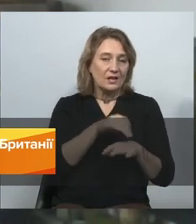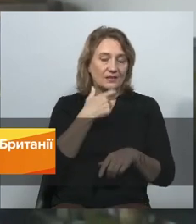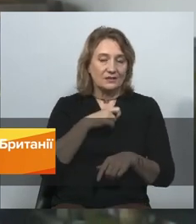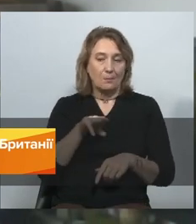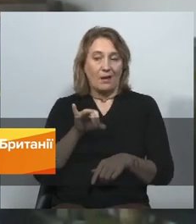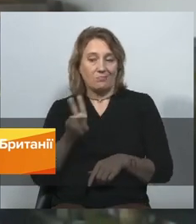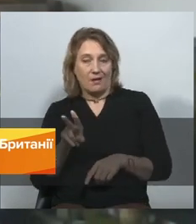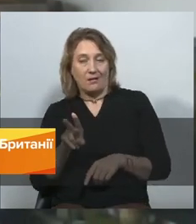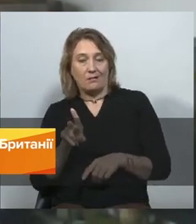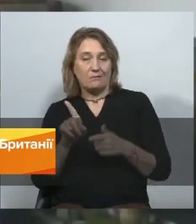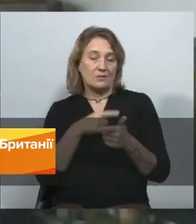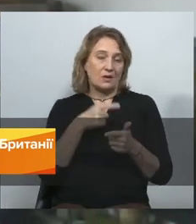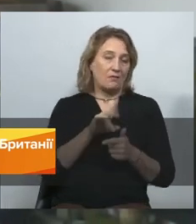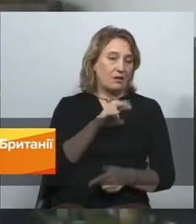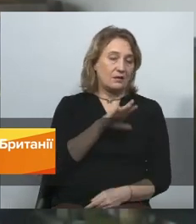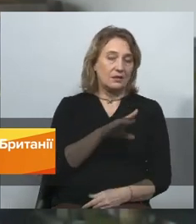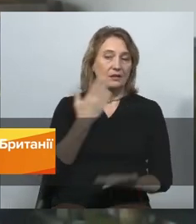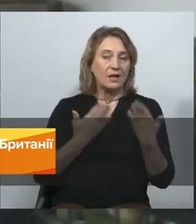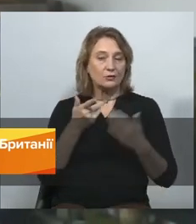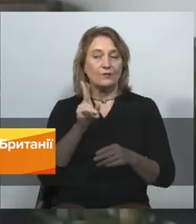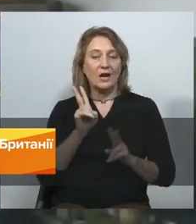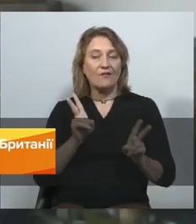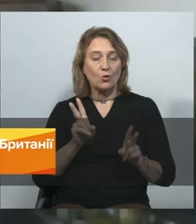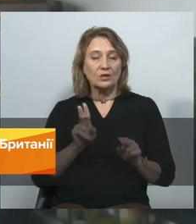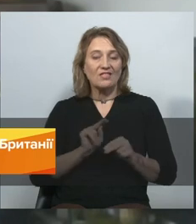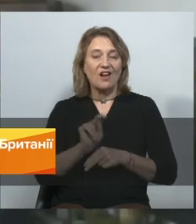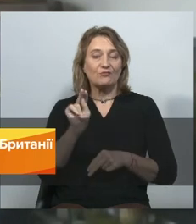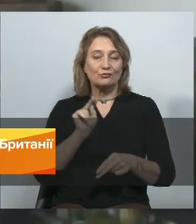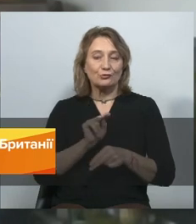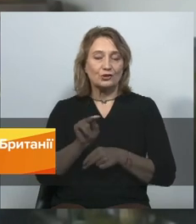teach someone the skills, you know, say, for example,